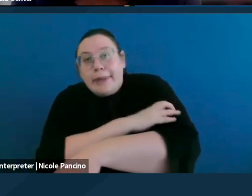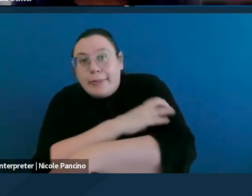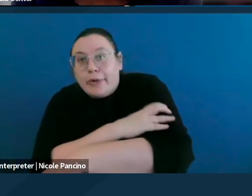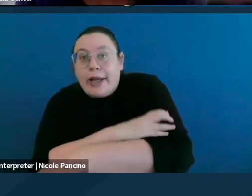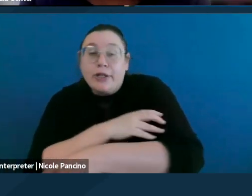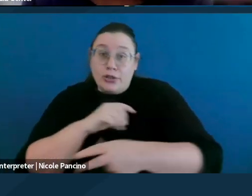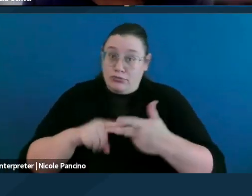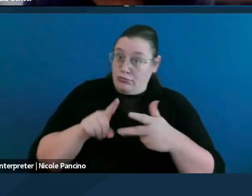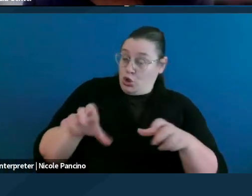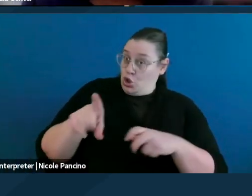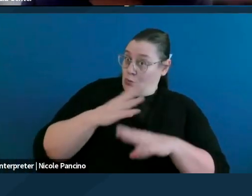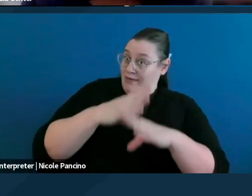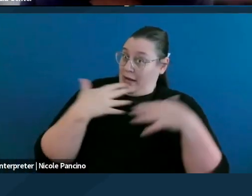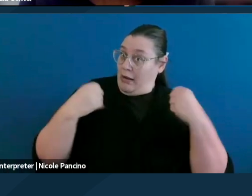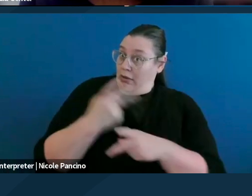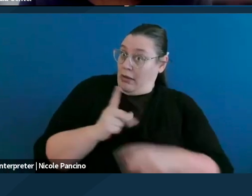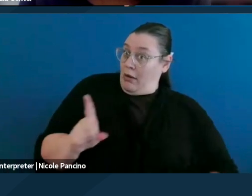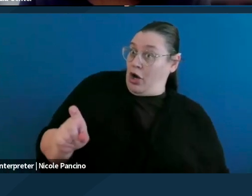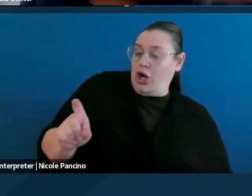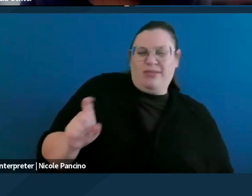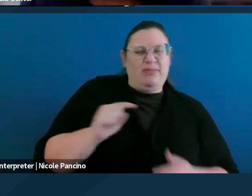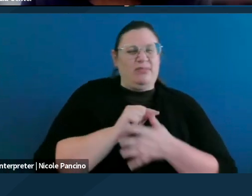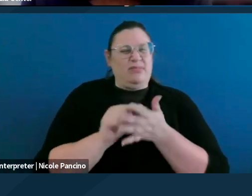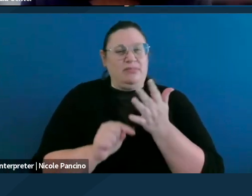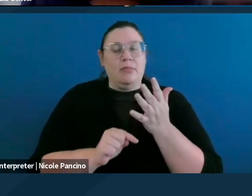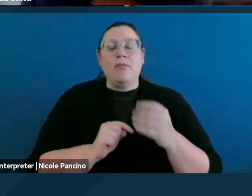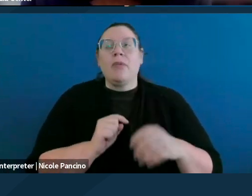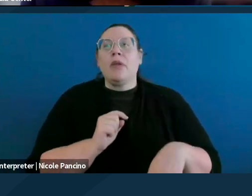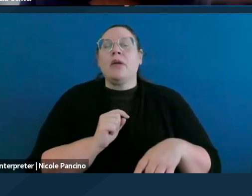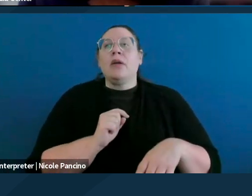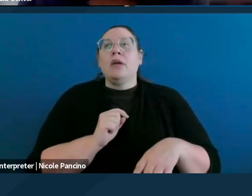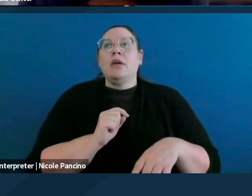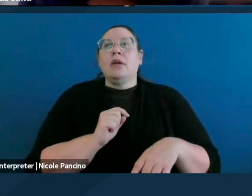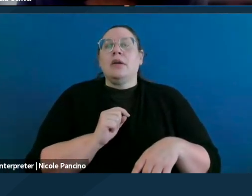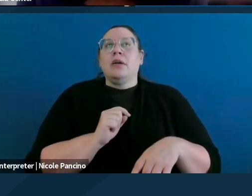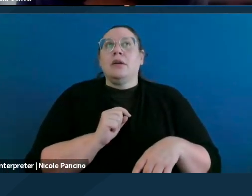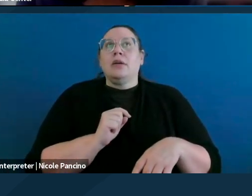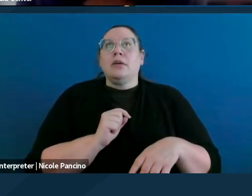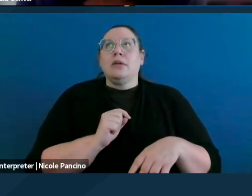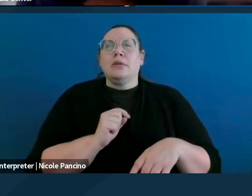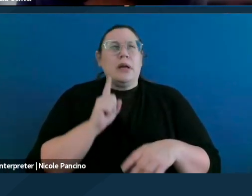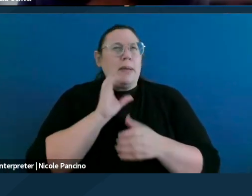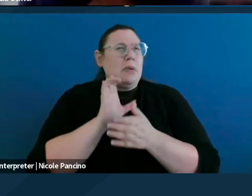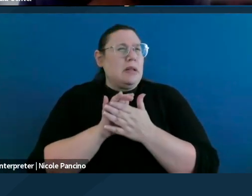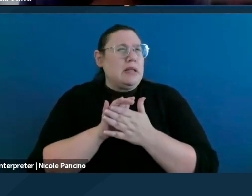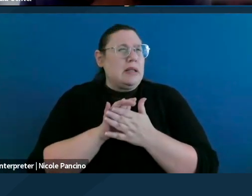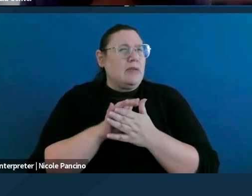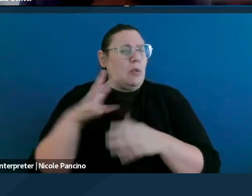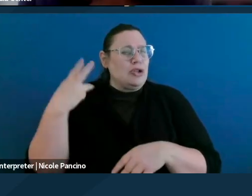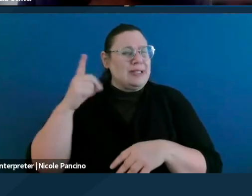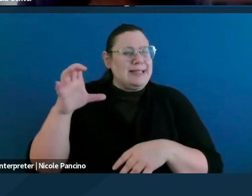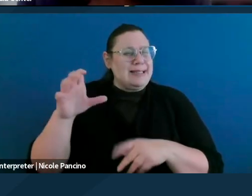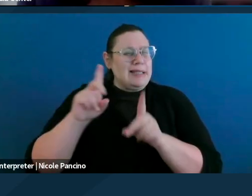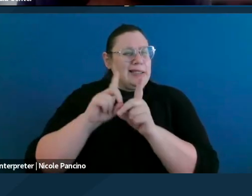do preventative health care and so on. And so the court, I think it was the DC District Court, ruled